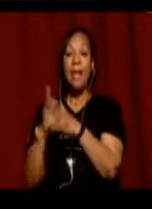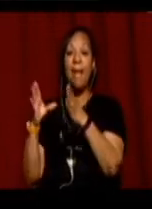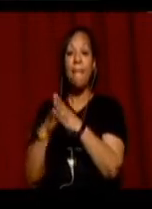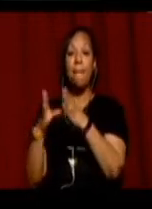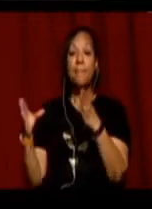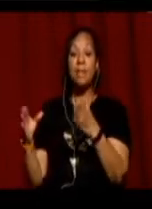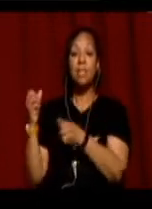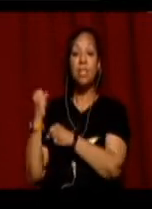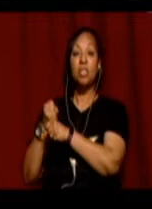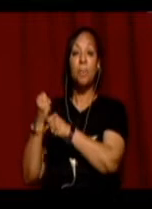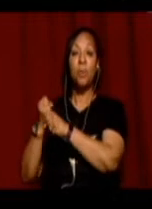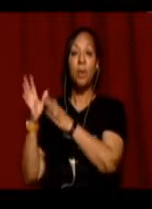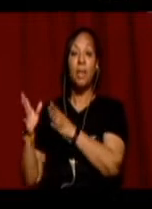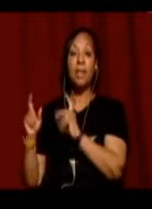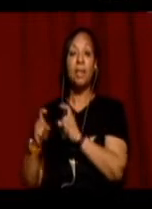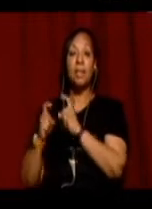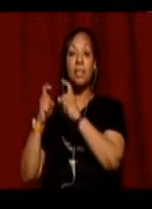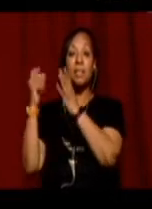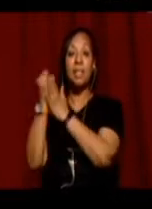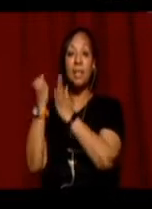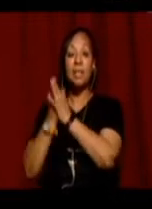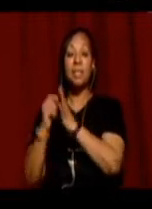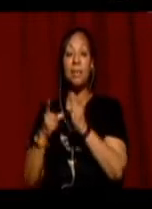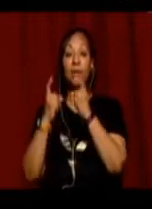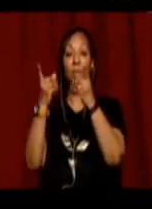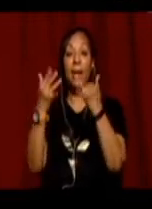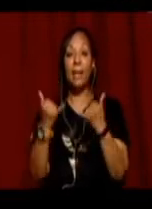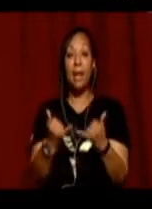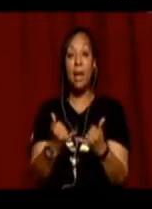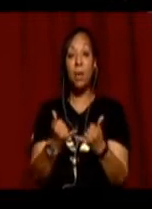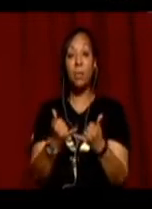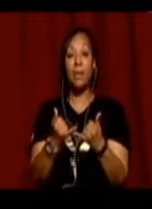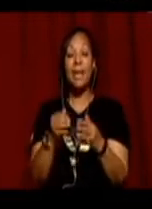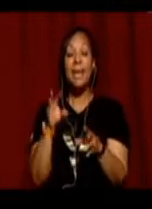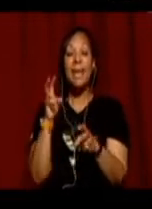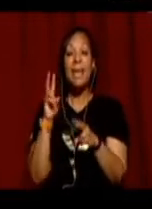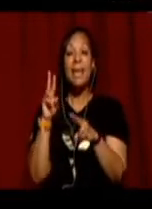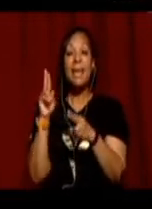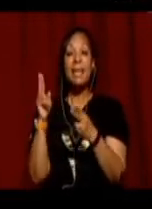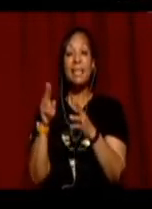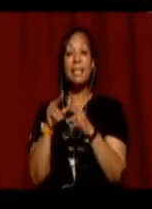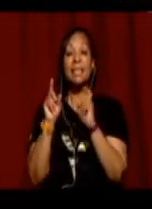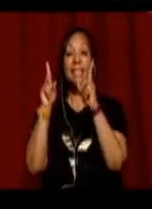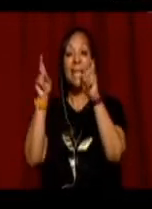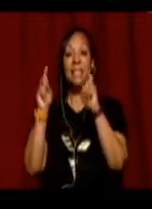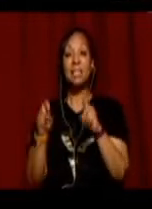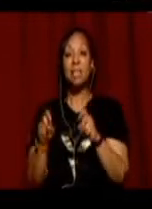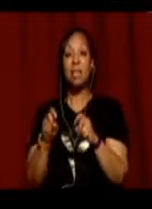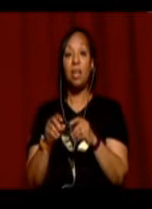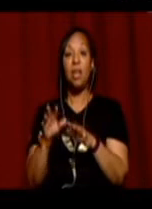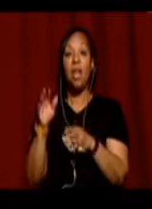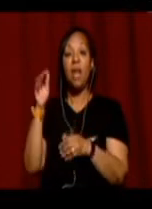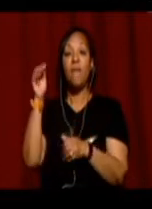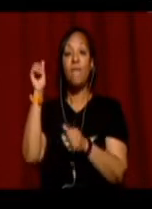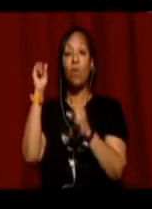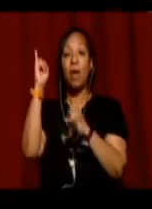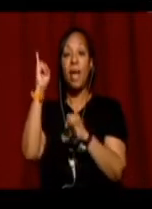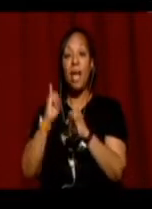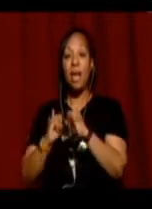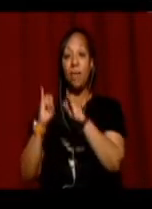biggest support that the state is giving right now is providing testing for every